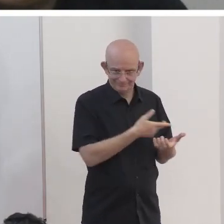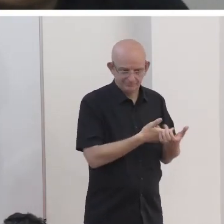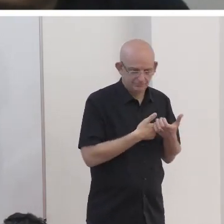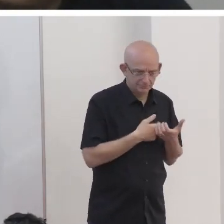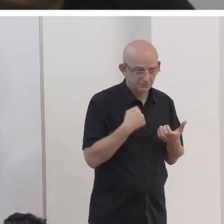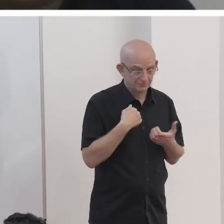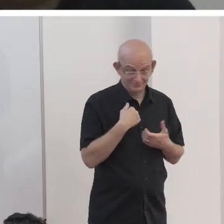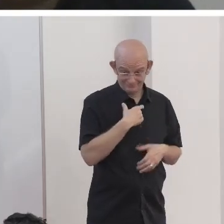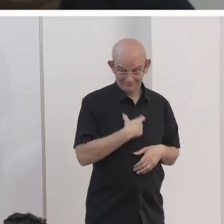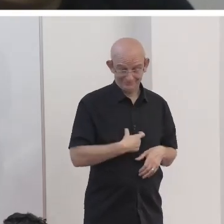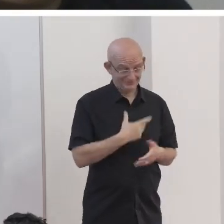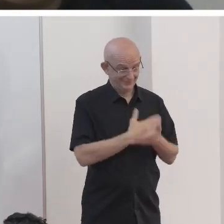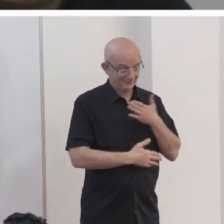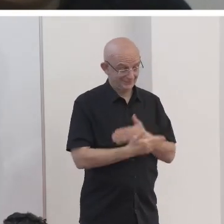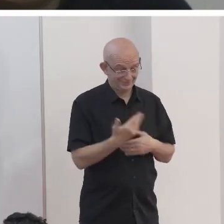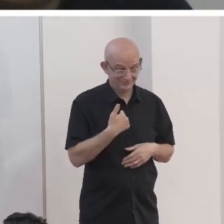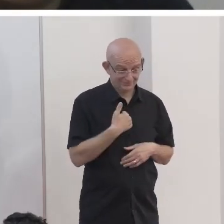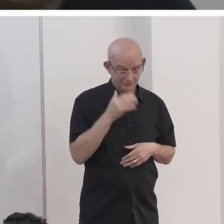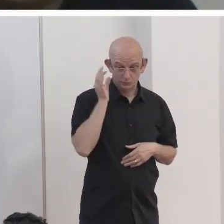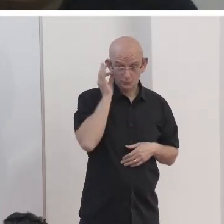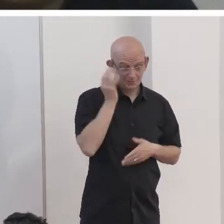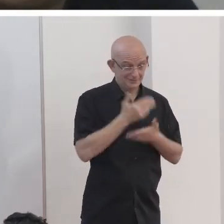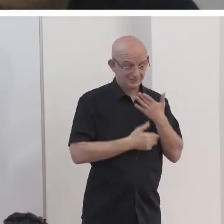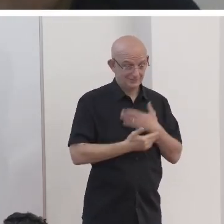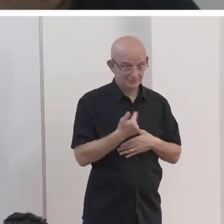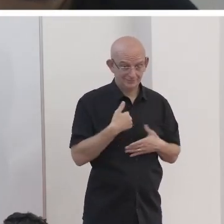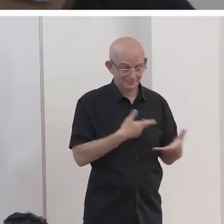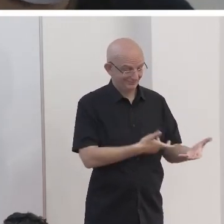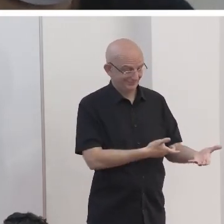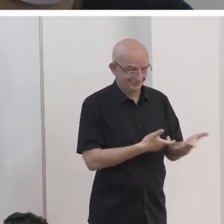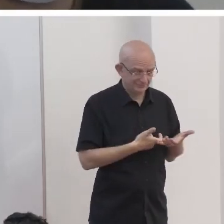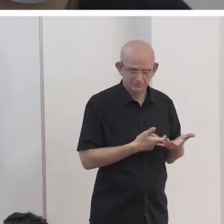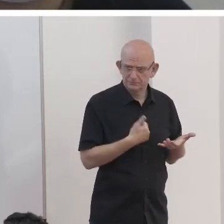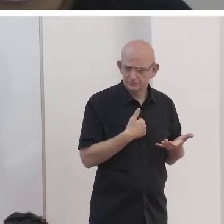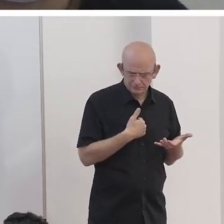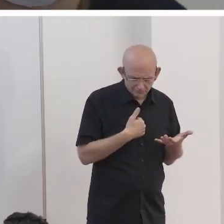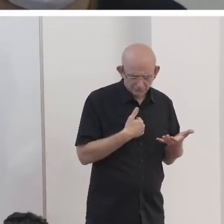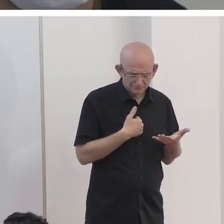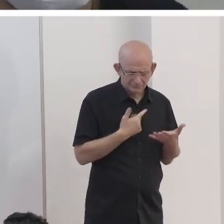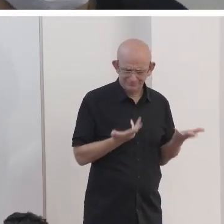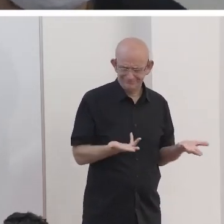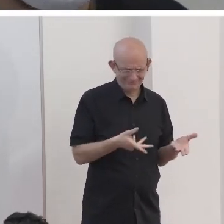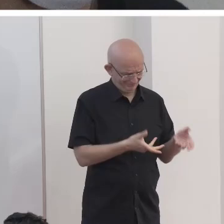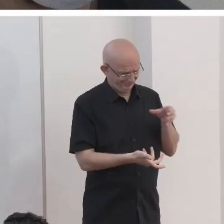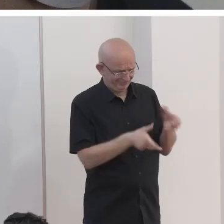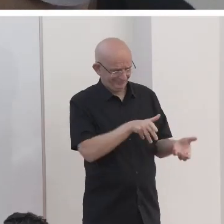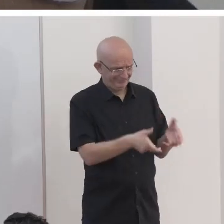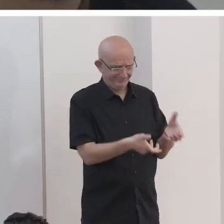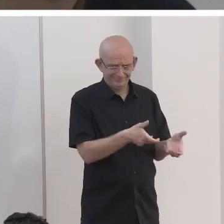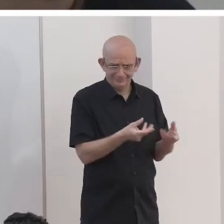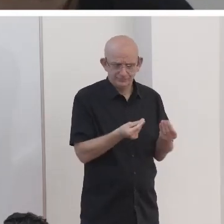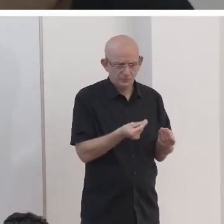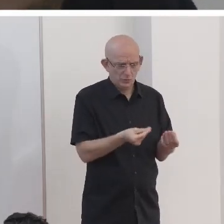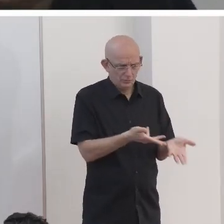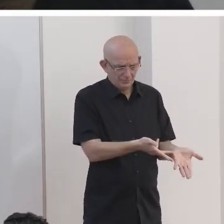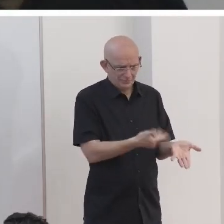to access these economic rights. Still means they will have to get nominee